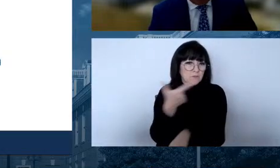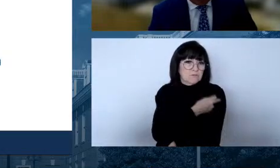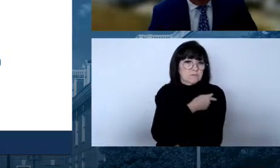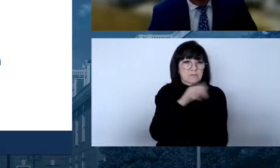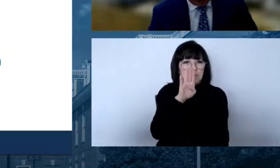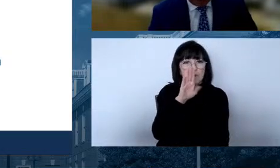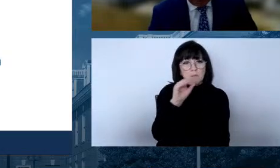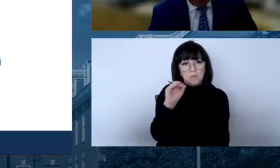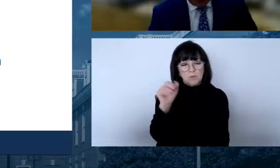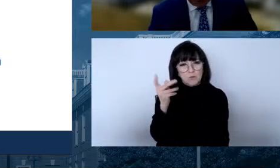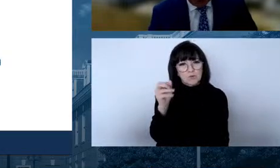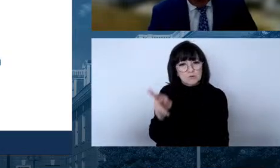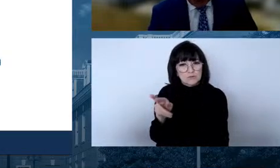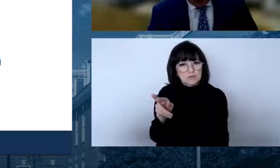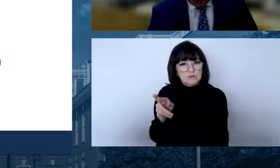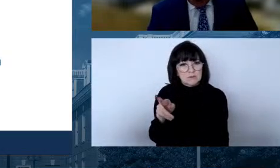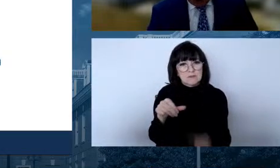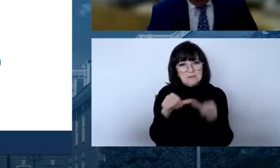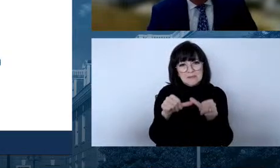their families safe.